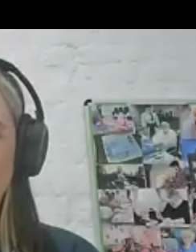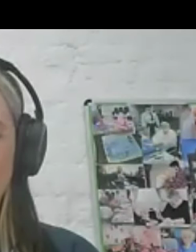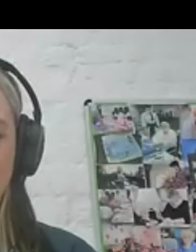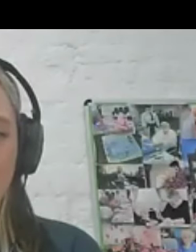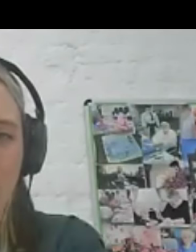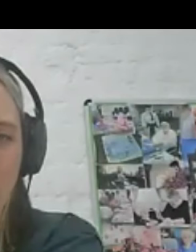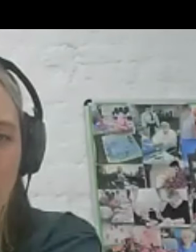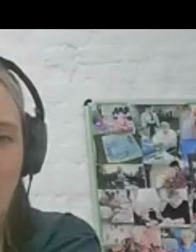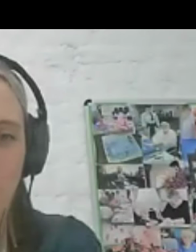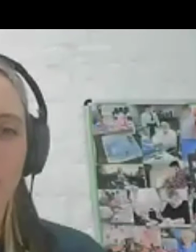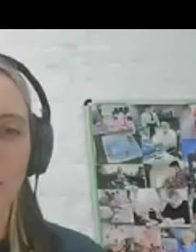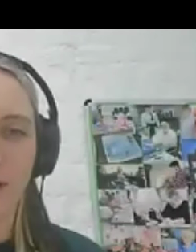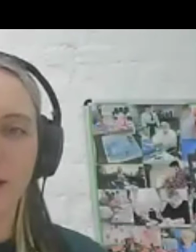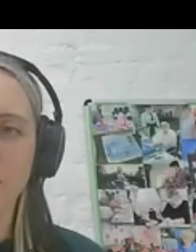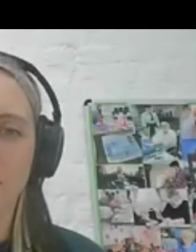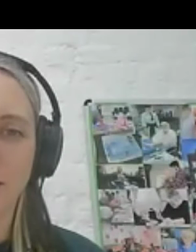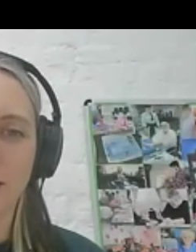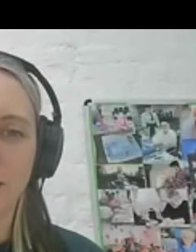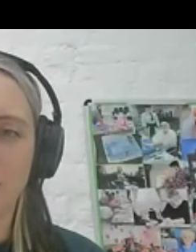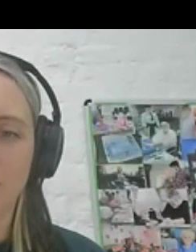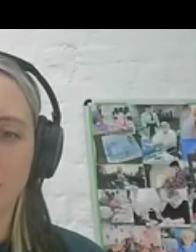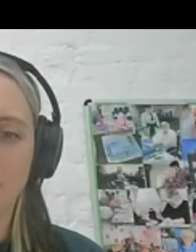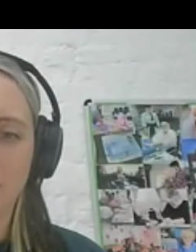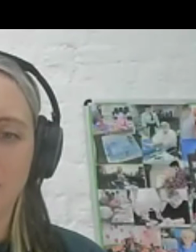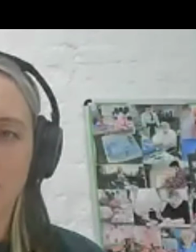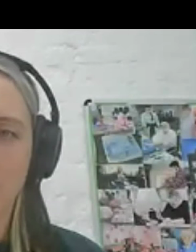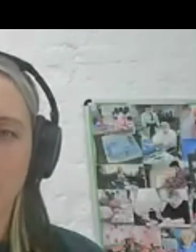much. Okay, I'm going to share my screen.